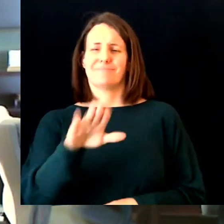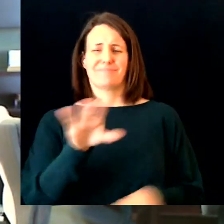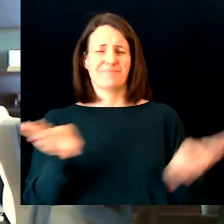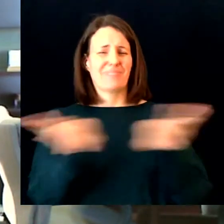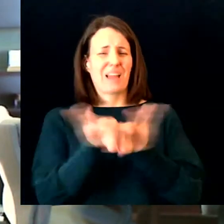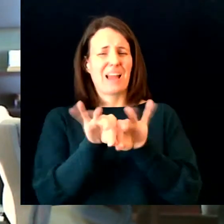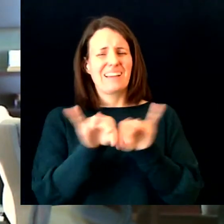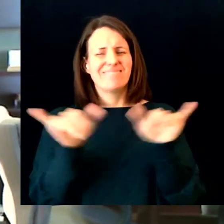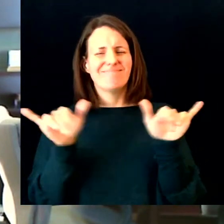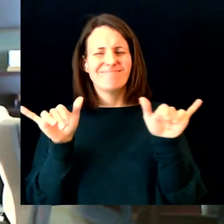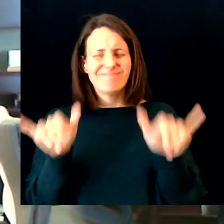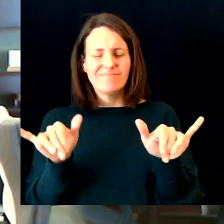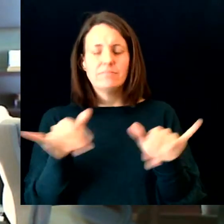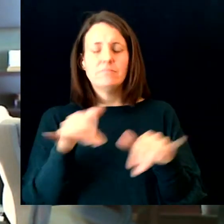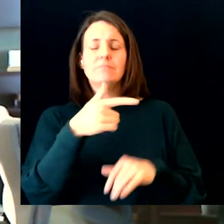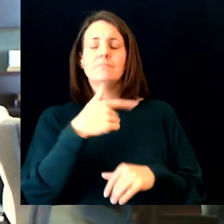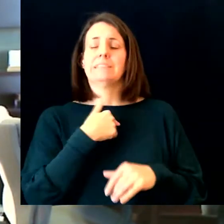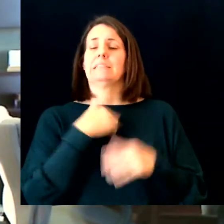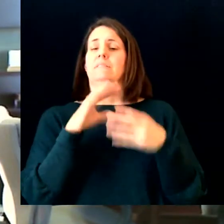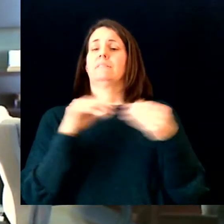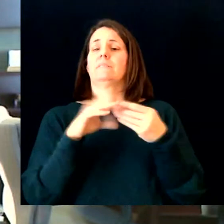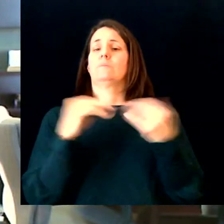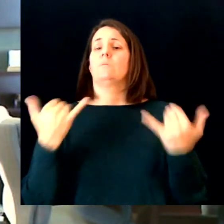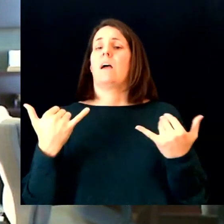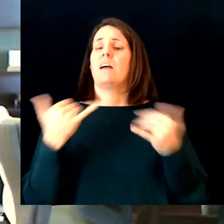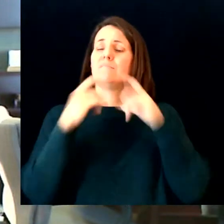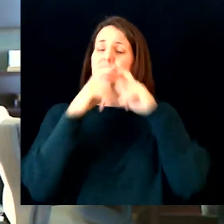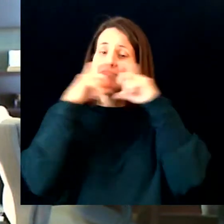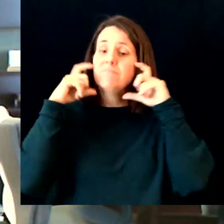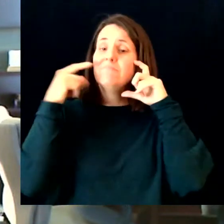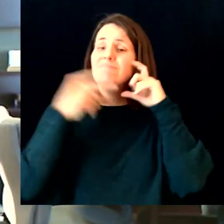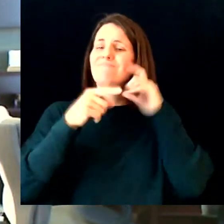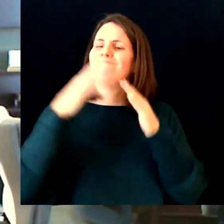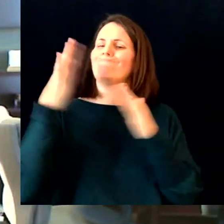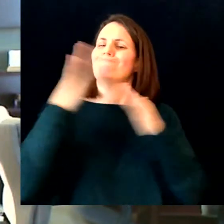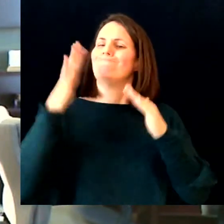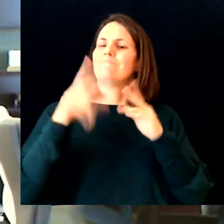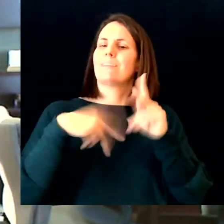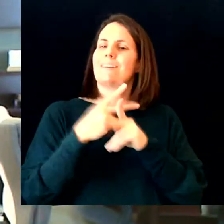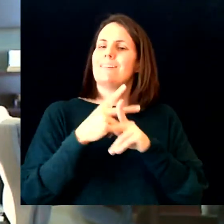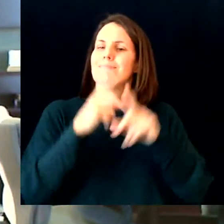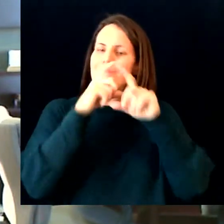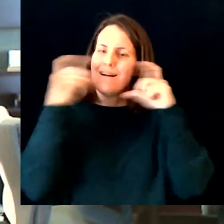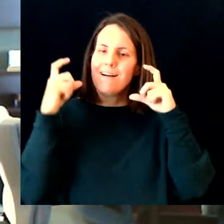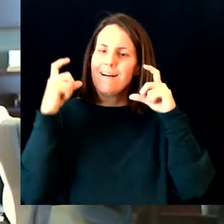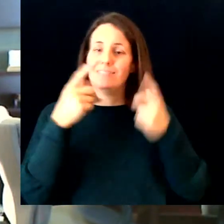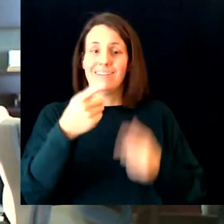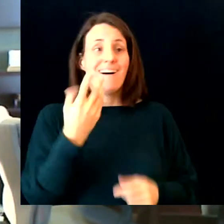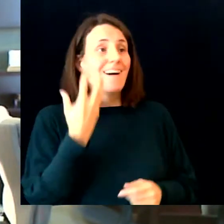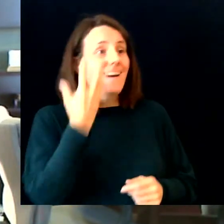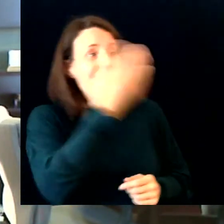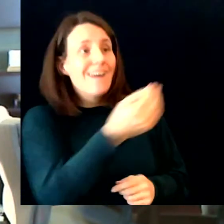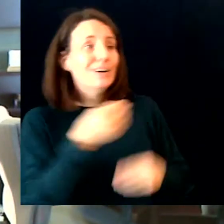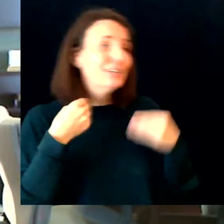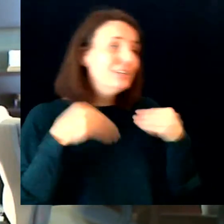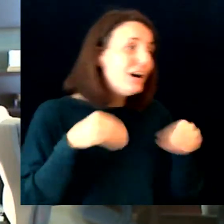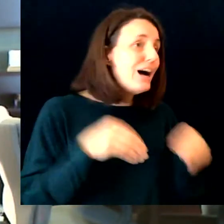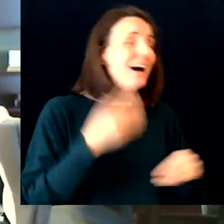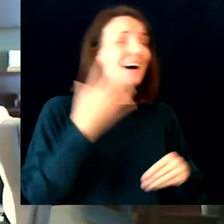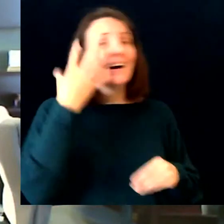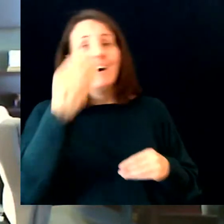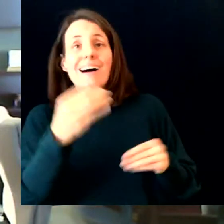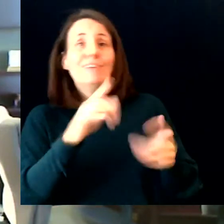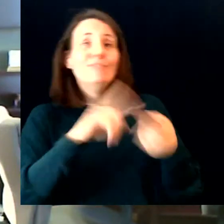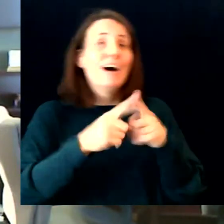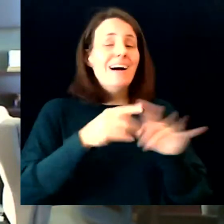they are in a public setting. The mask will protect others around you if you might happen to be infectious, and they